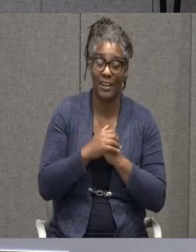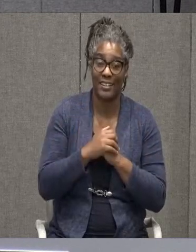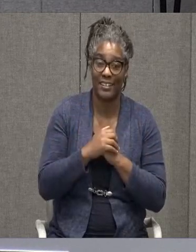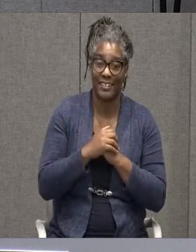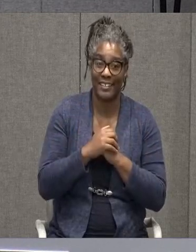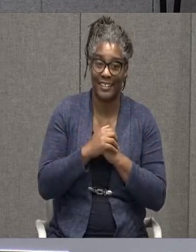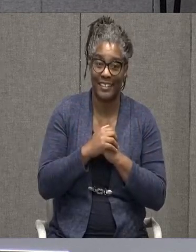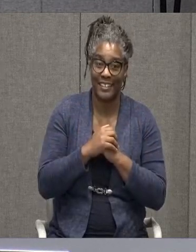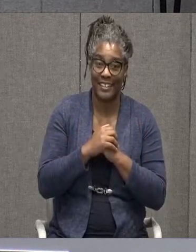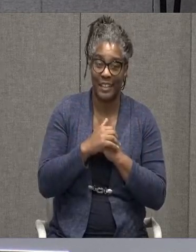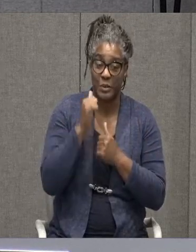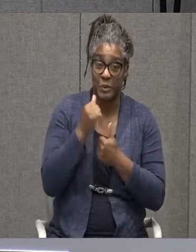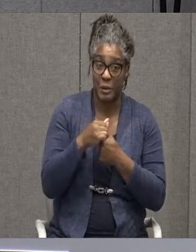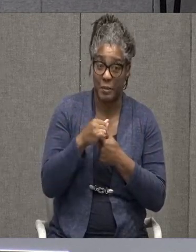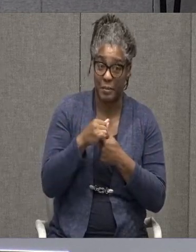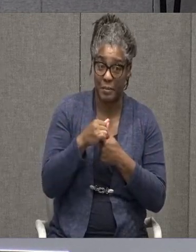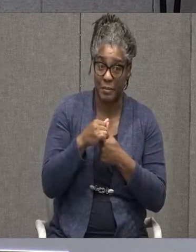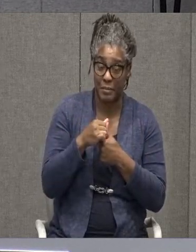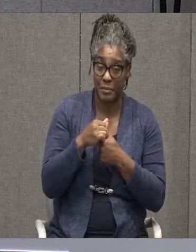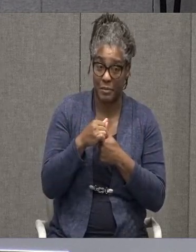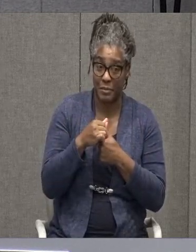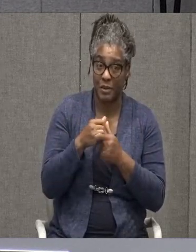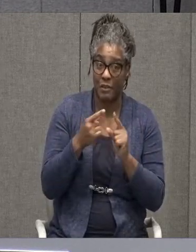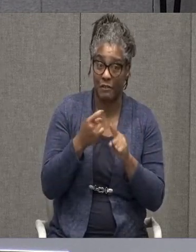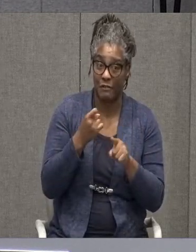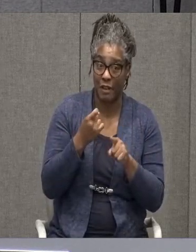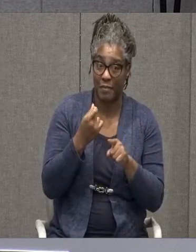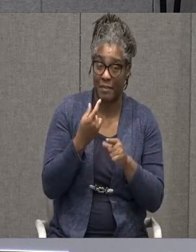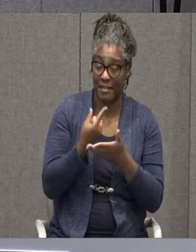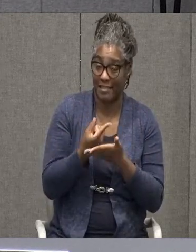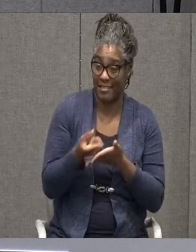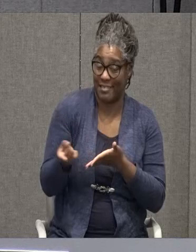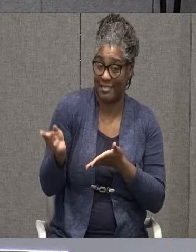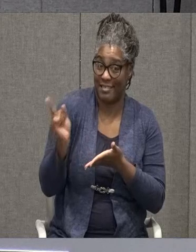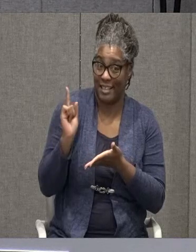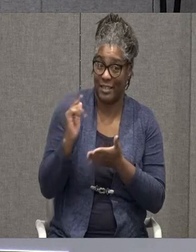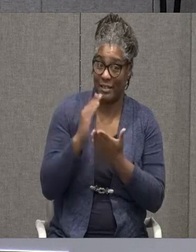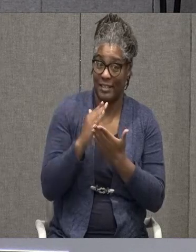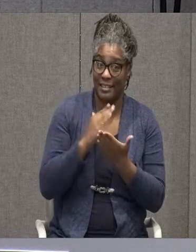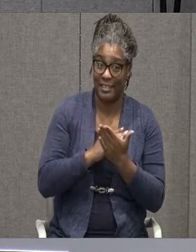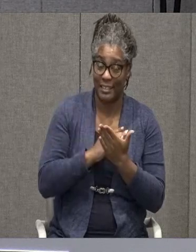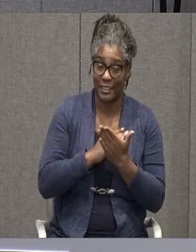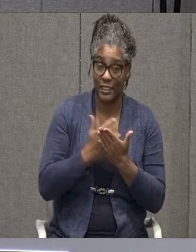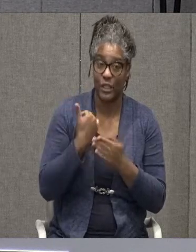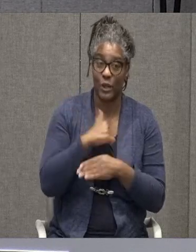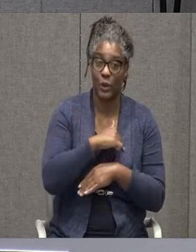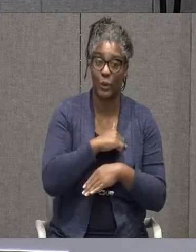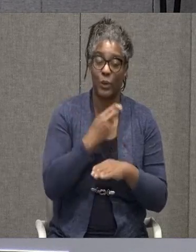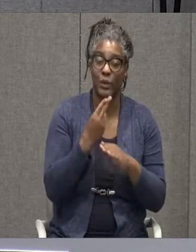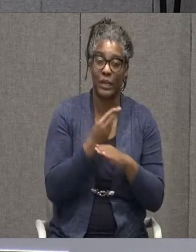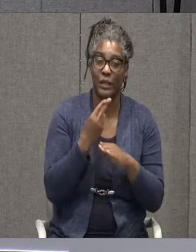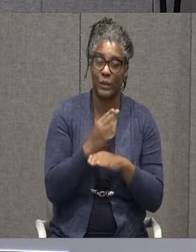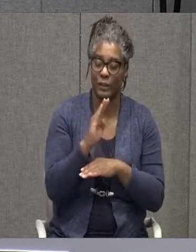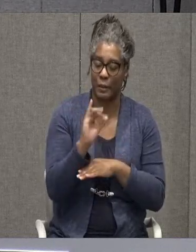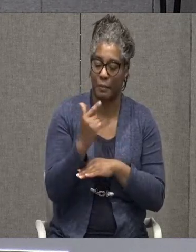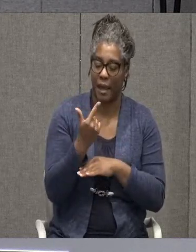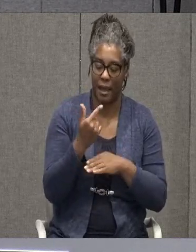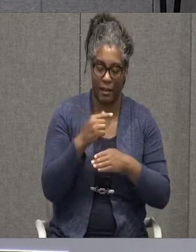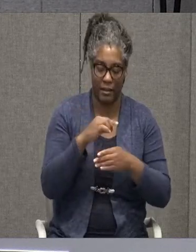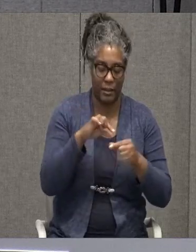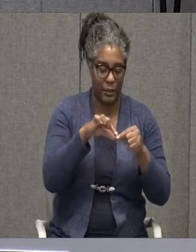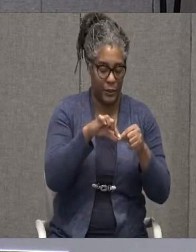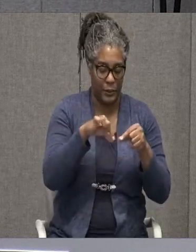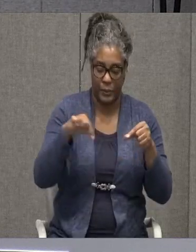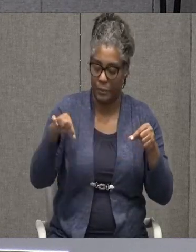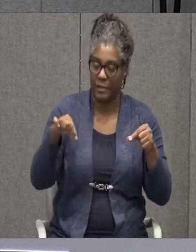if you remember from last week's lesson, we used a Ziploc bag that we can keep up in the air.